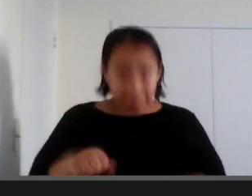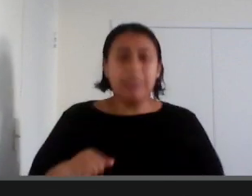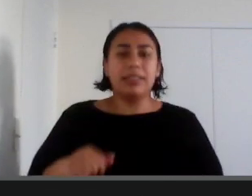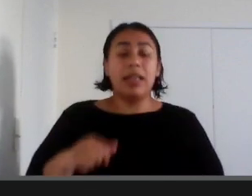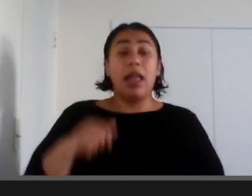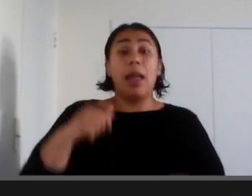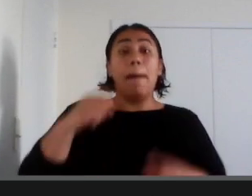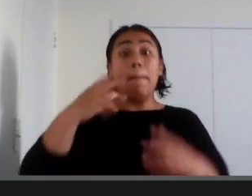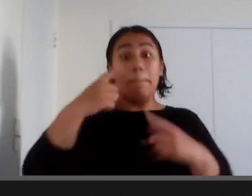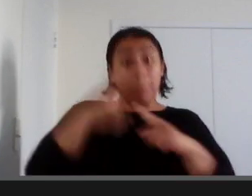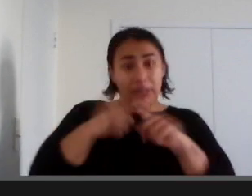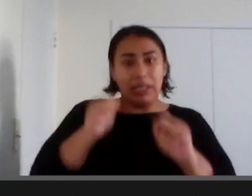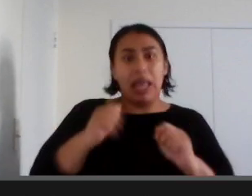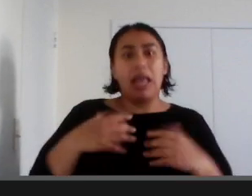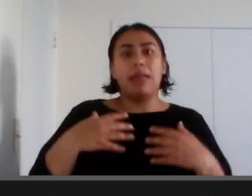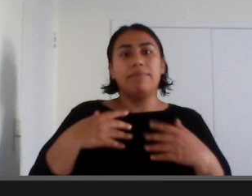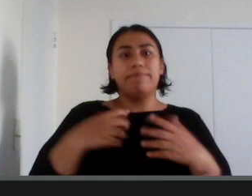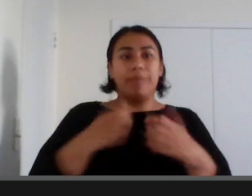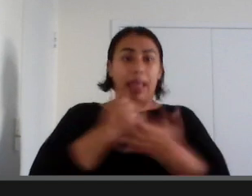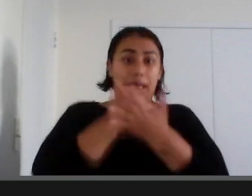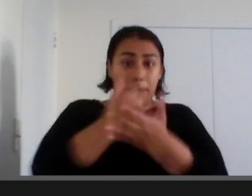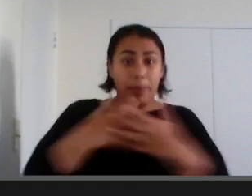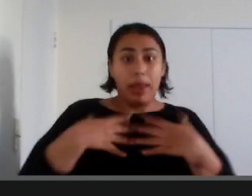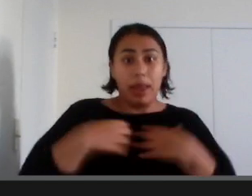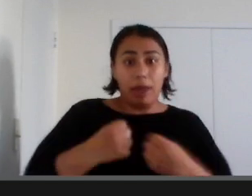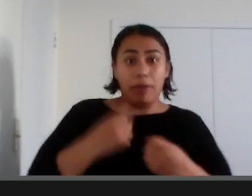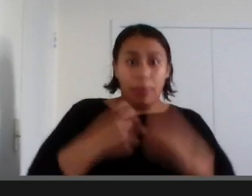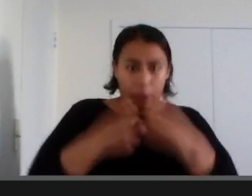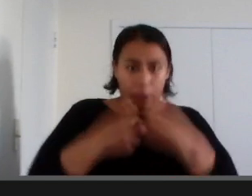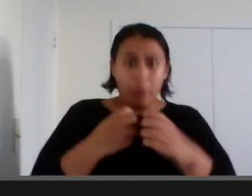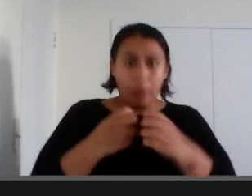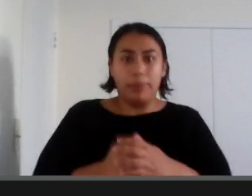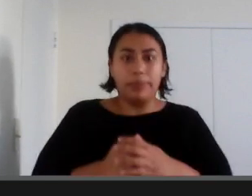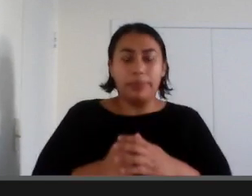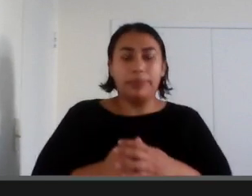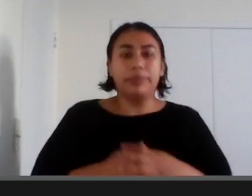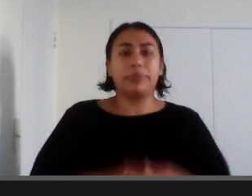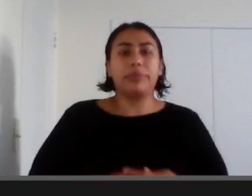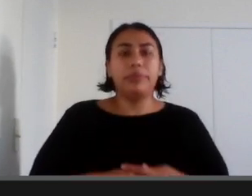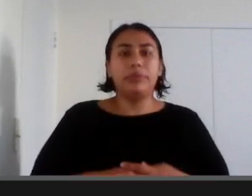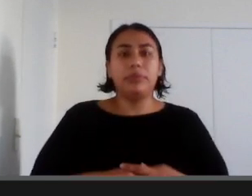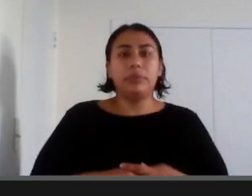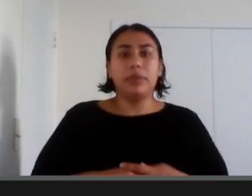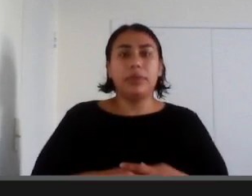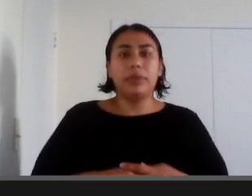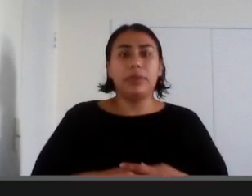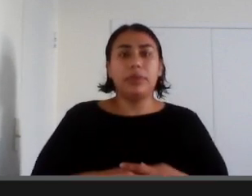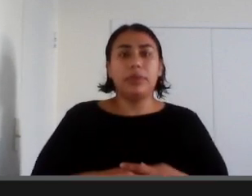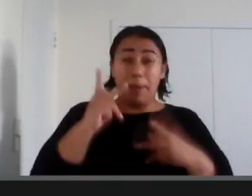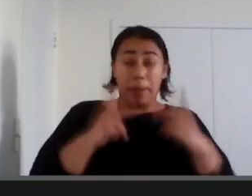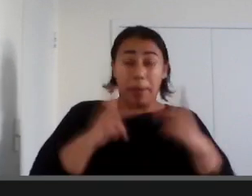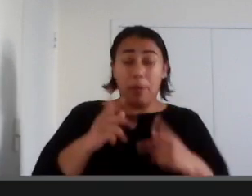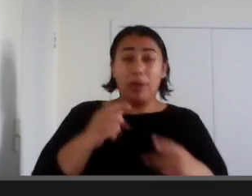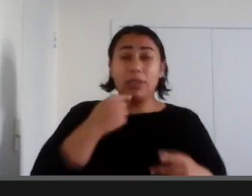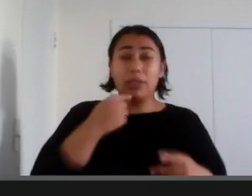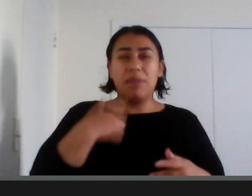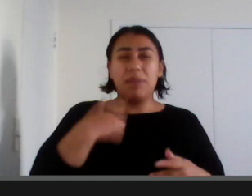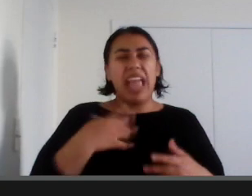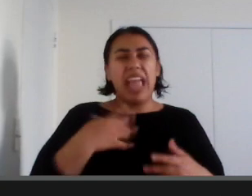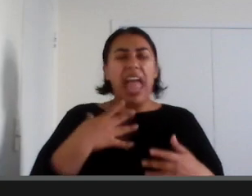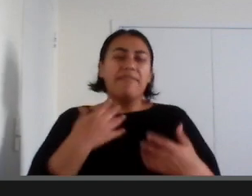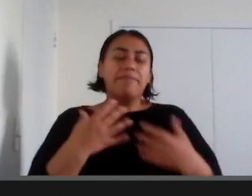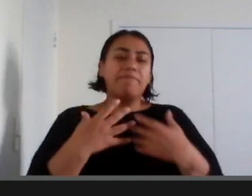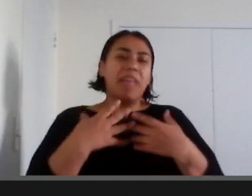many different symptoms at once. While treating other medical conditions, a common secondary outcome is the improvement of sleep.